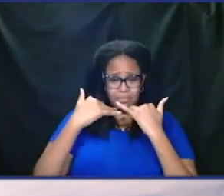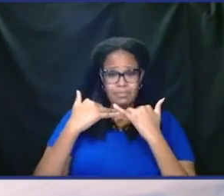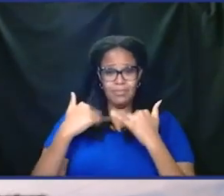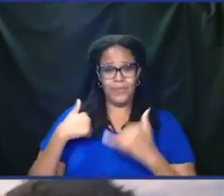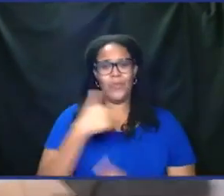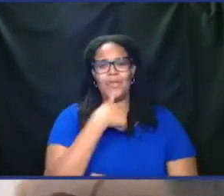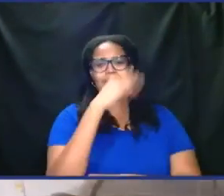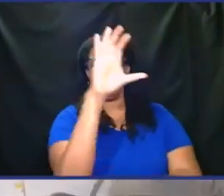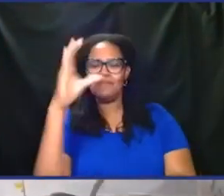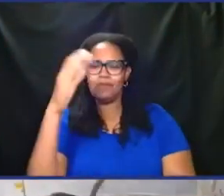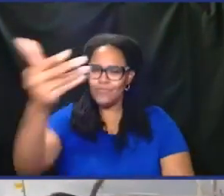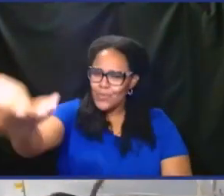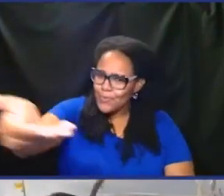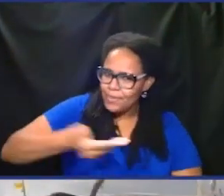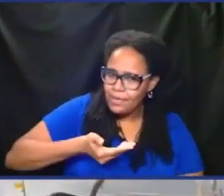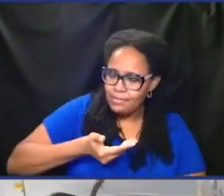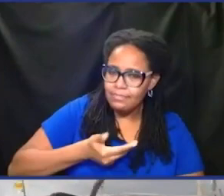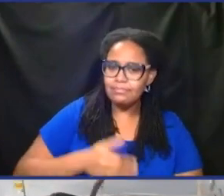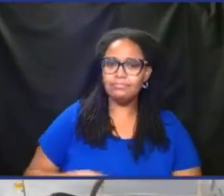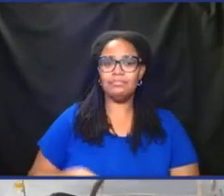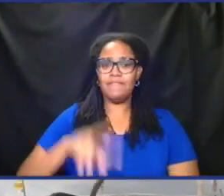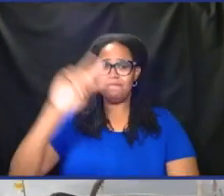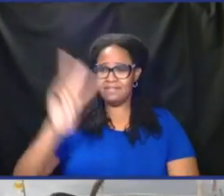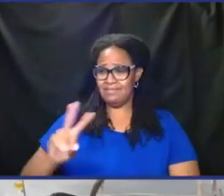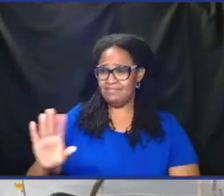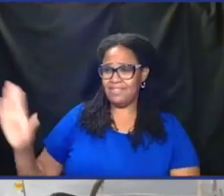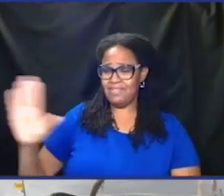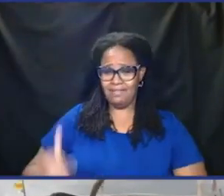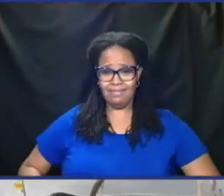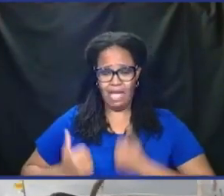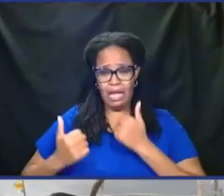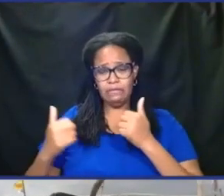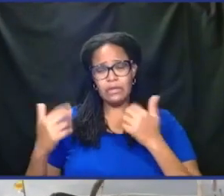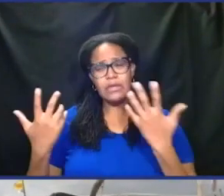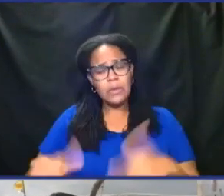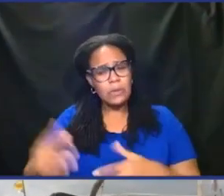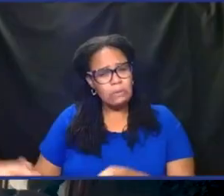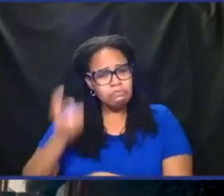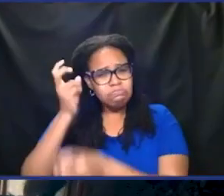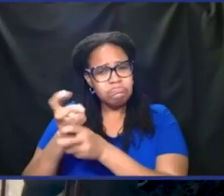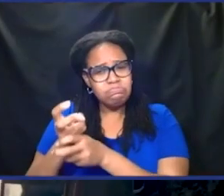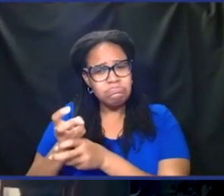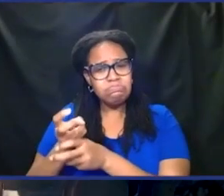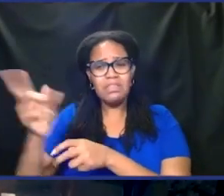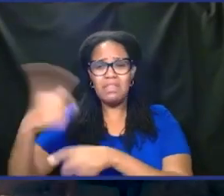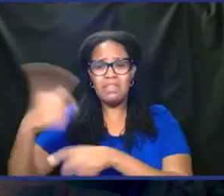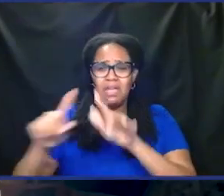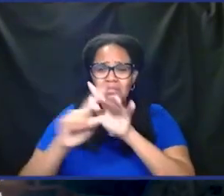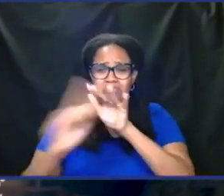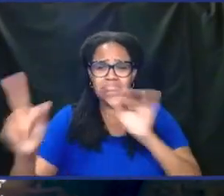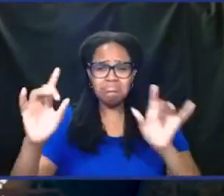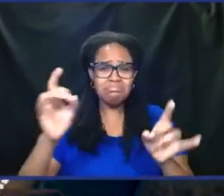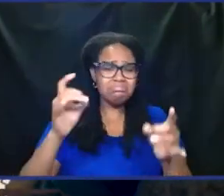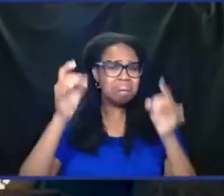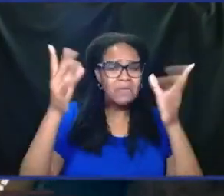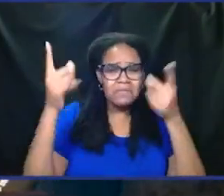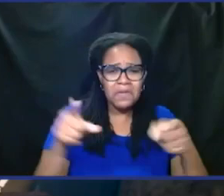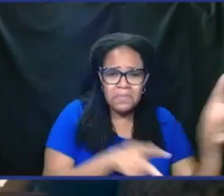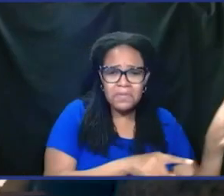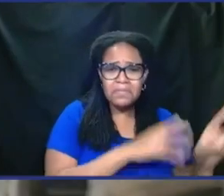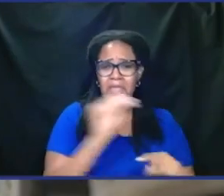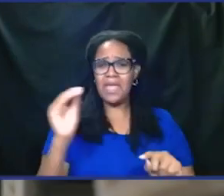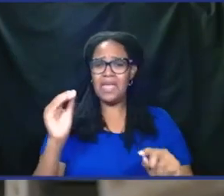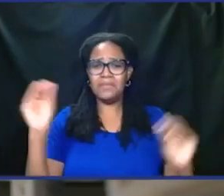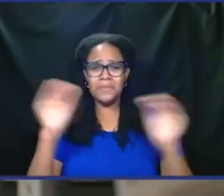life is almost impossible. Citizens are under constant threat from violence and insecurity, as well as a lack of